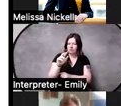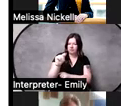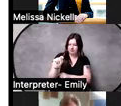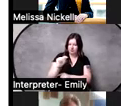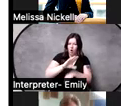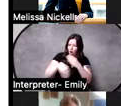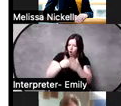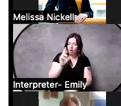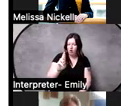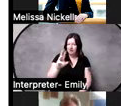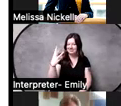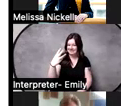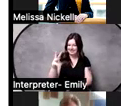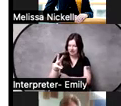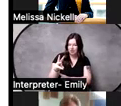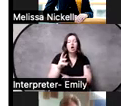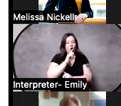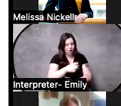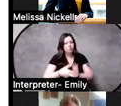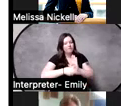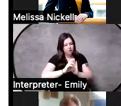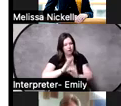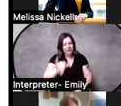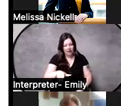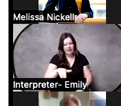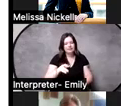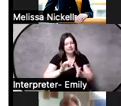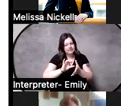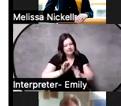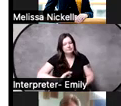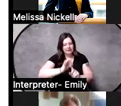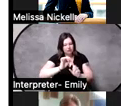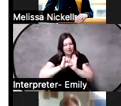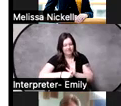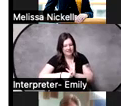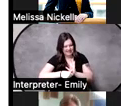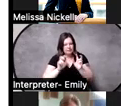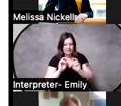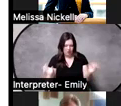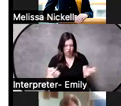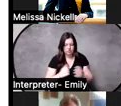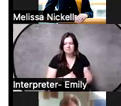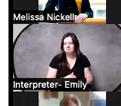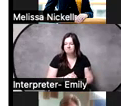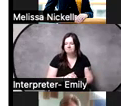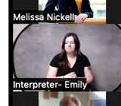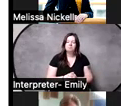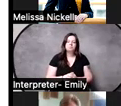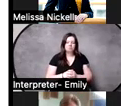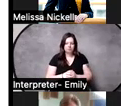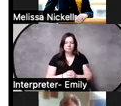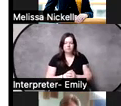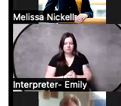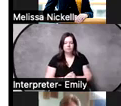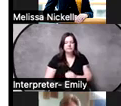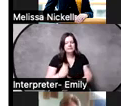by special emphasis panels. And then there's other types of study sections that review, say, fellowship applications and some of the other types of